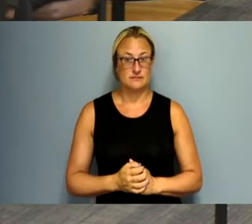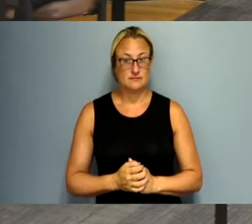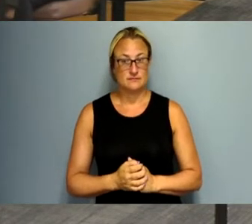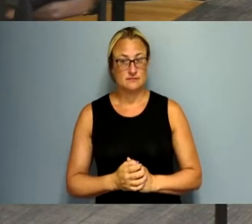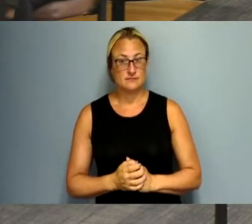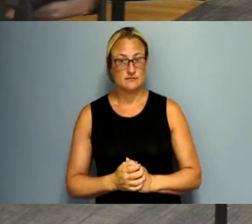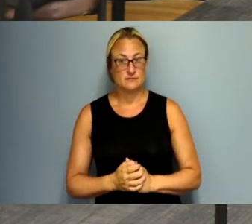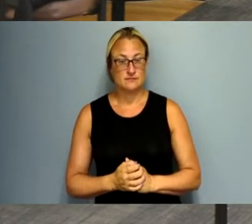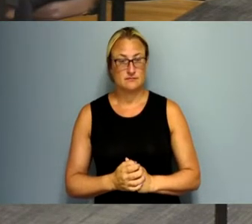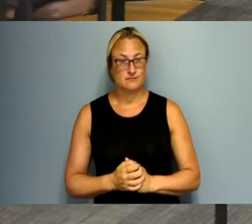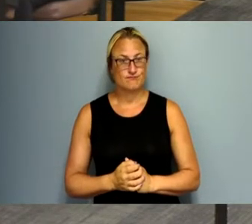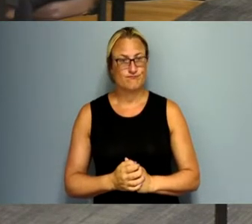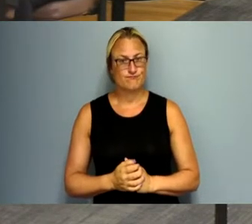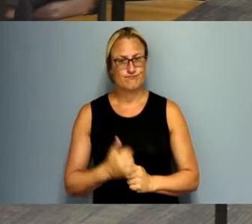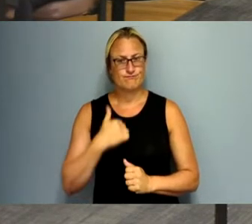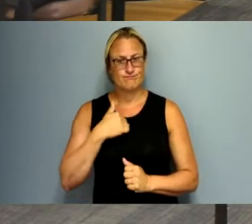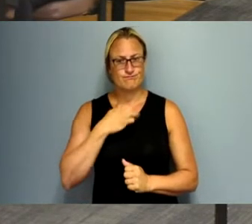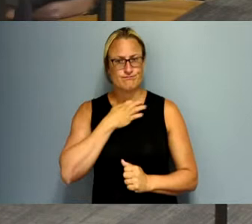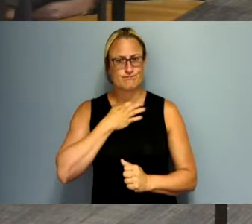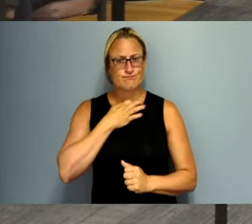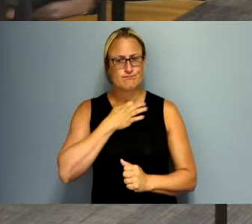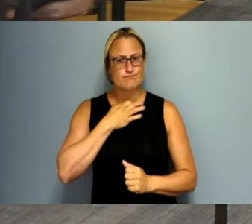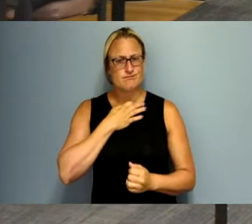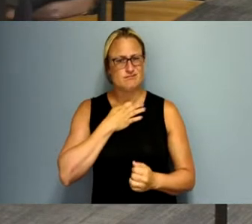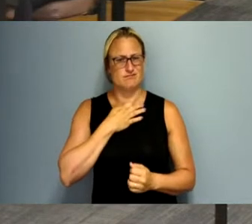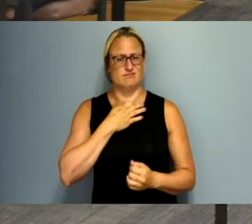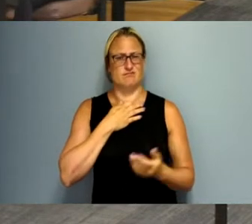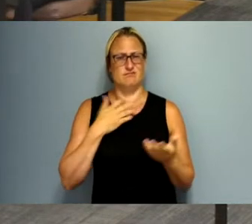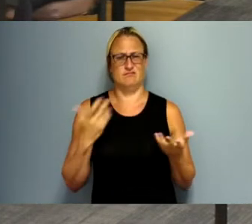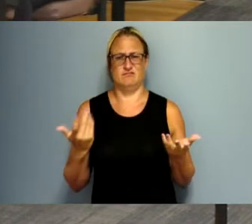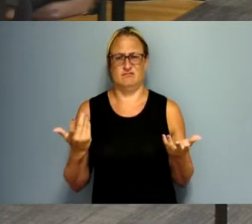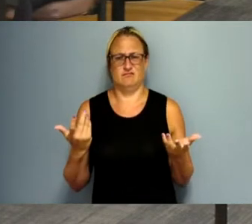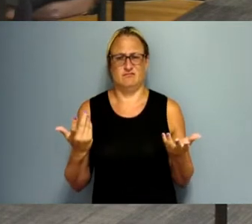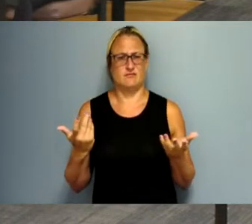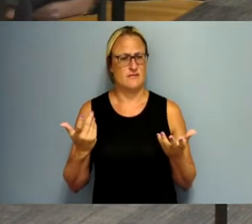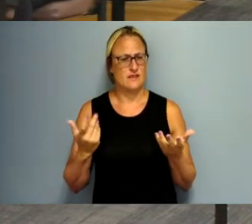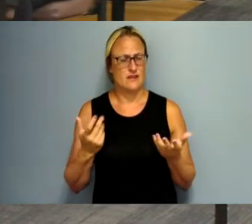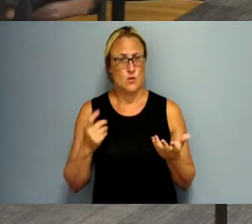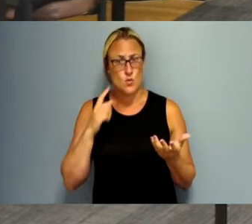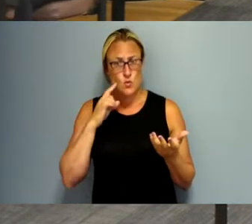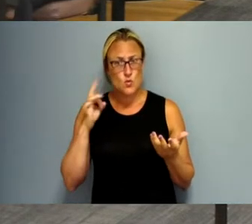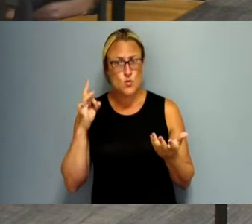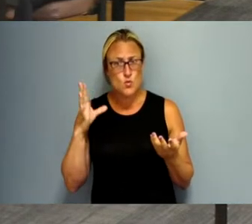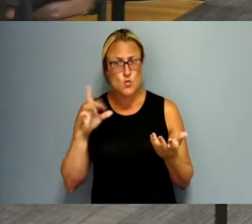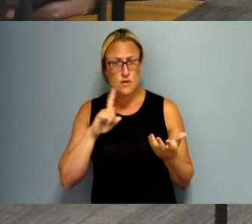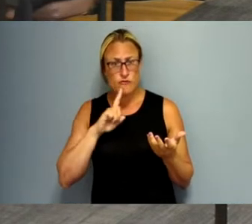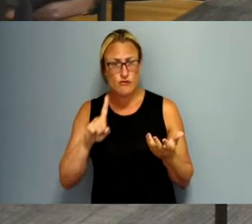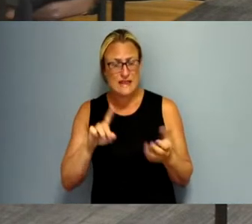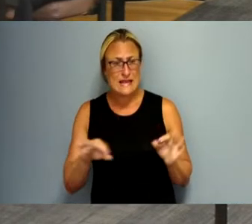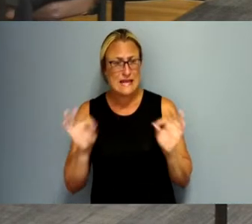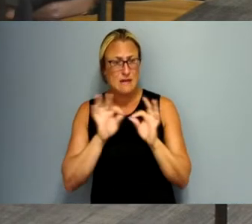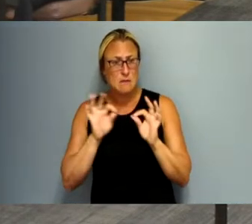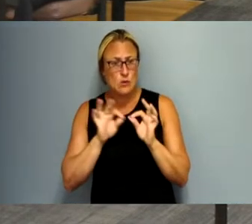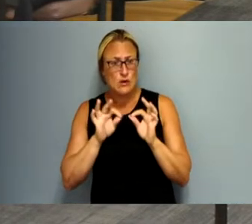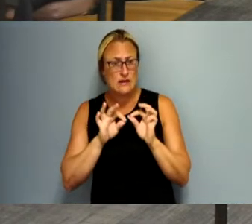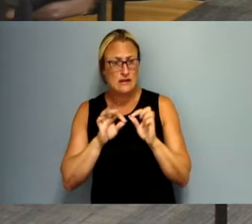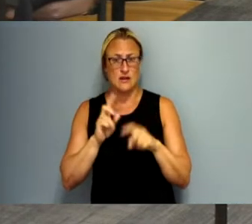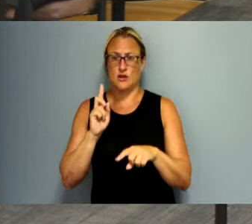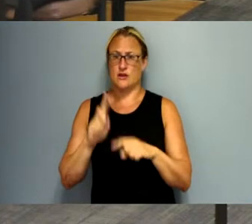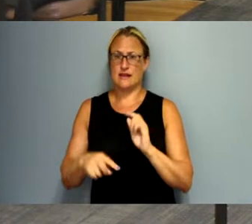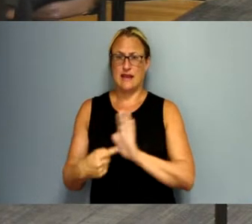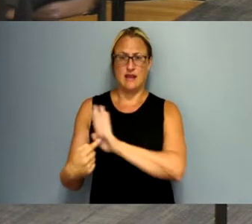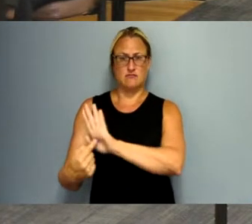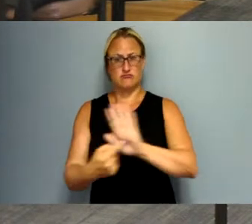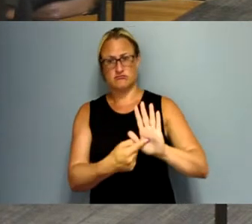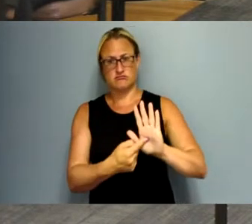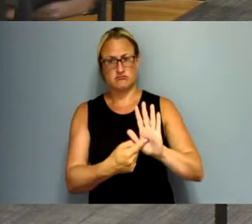I really would love to know what is so earth-shatteringly important here that it can't be disclosed.